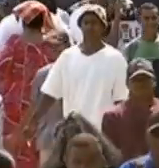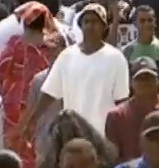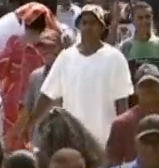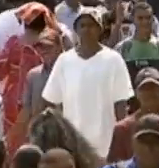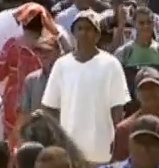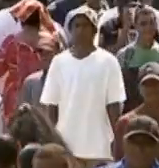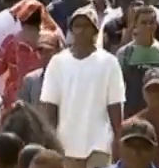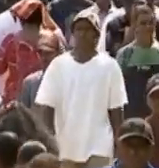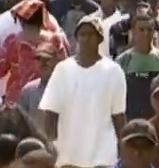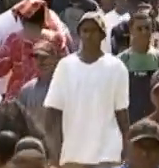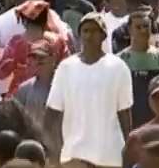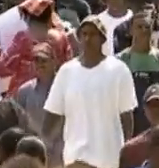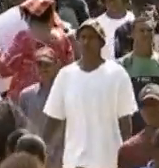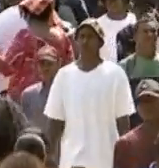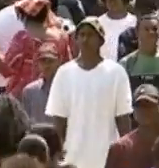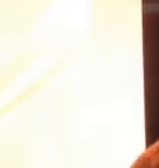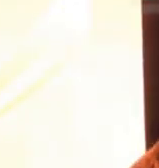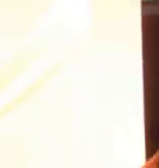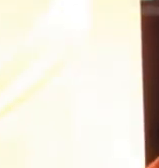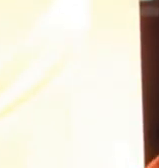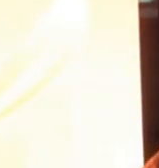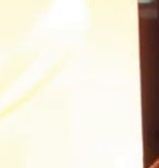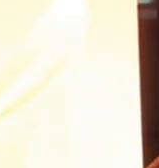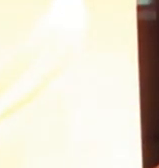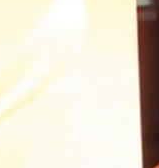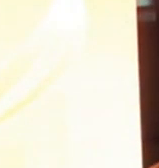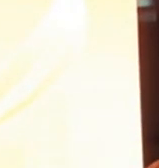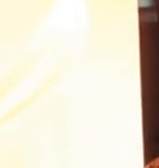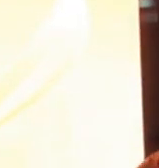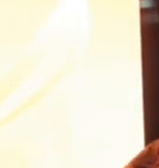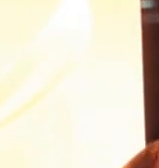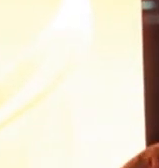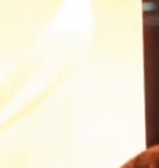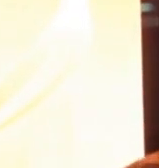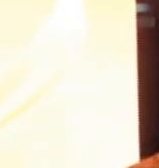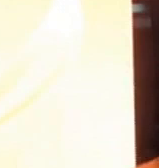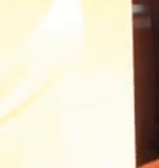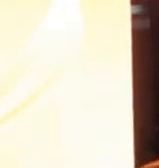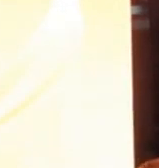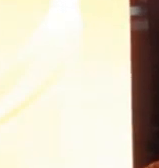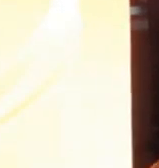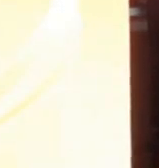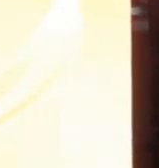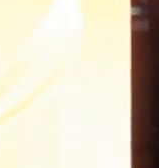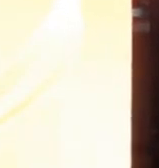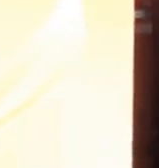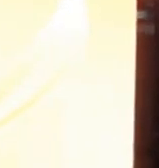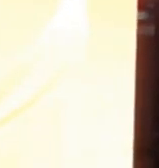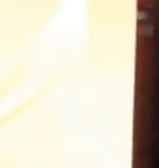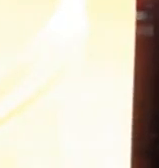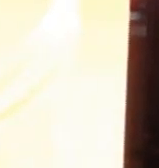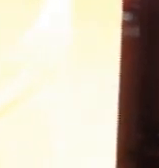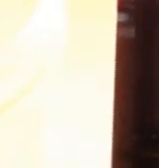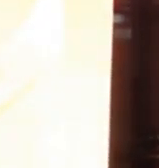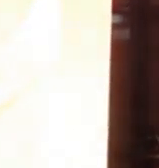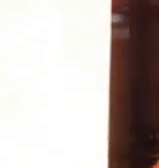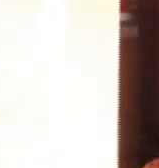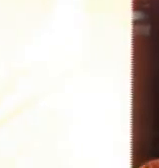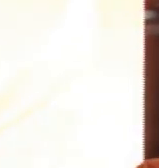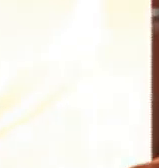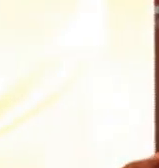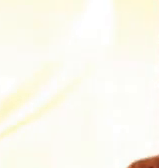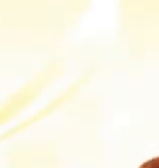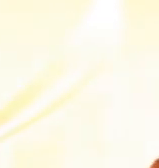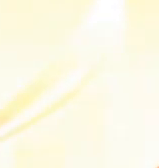Ministry will make the final decision. Well, I'd like to see the stadium at 75% instead of 50%, so that's up to the